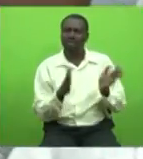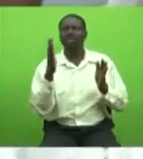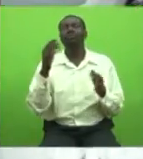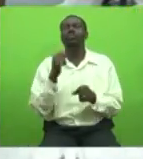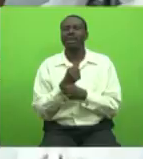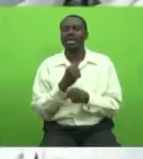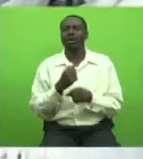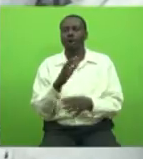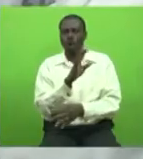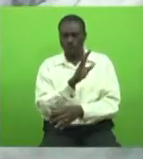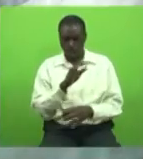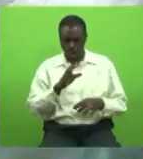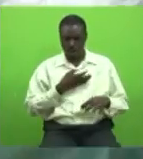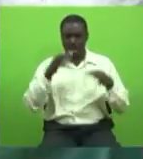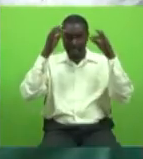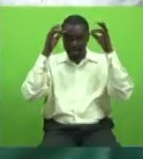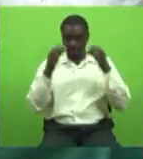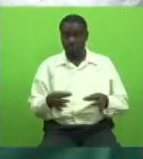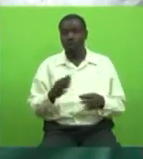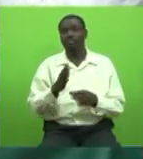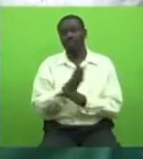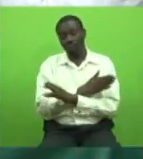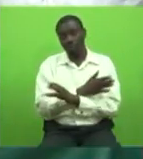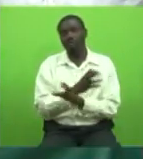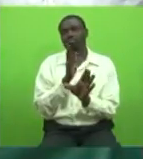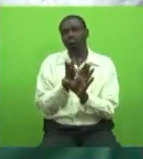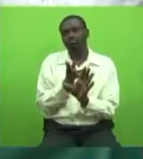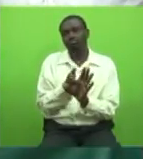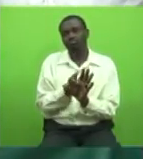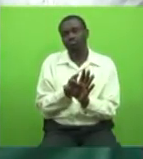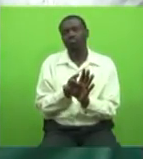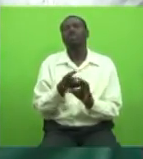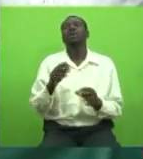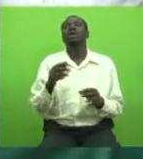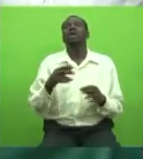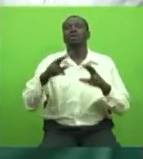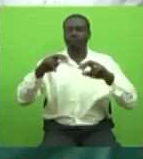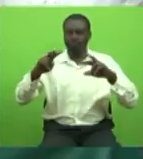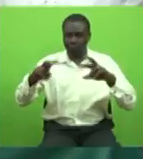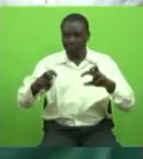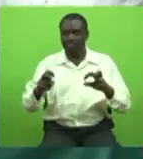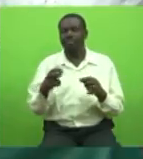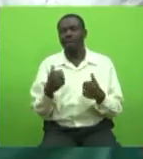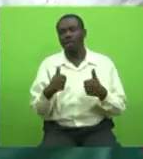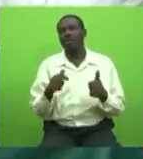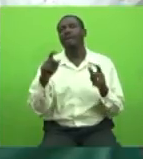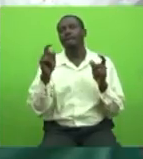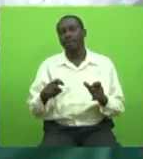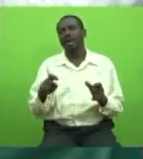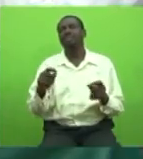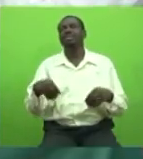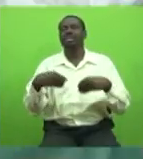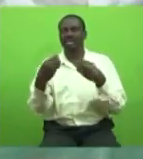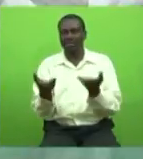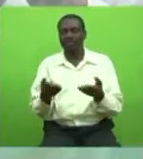to participate in any form of examination. Survivors must be given full information and allowed